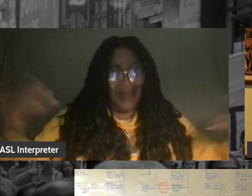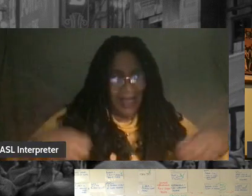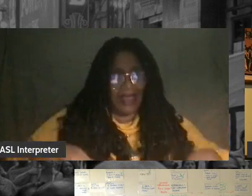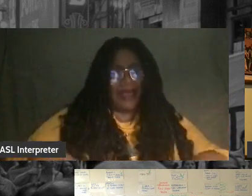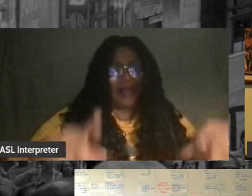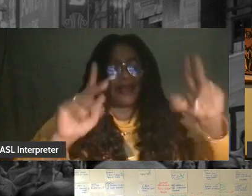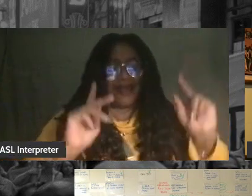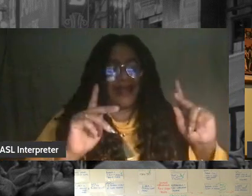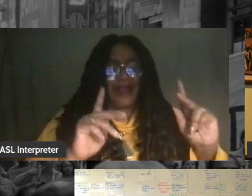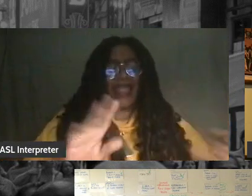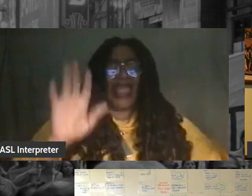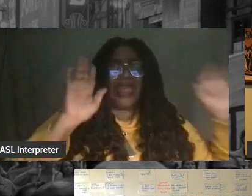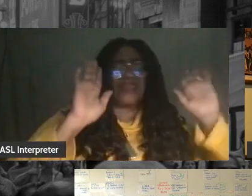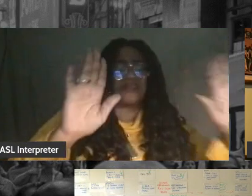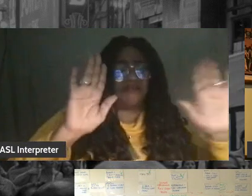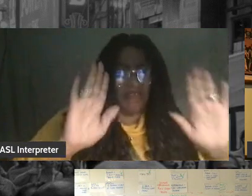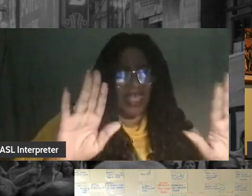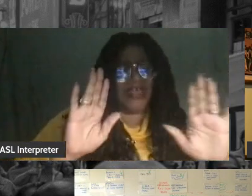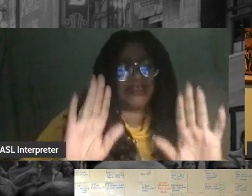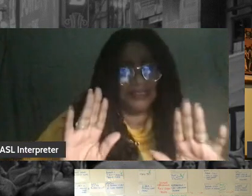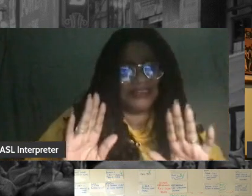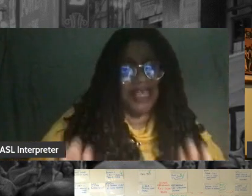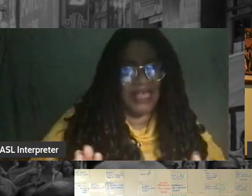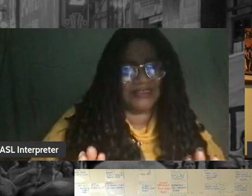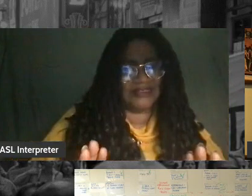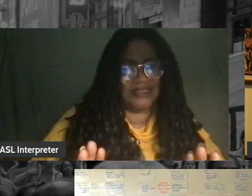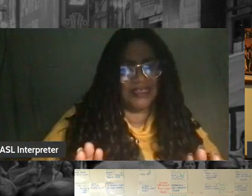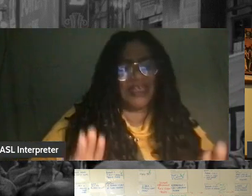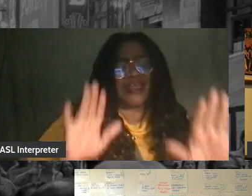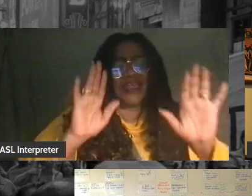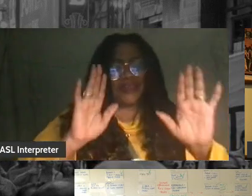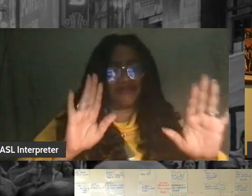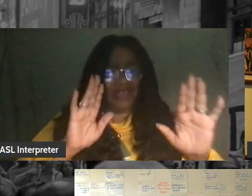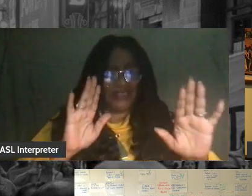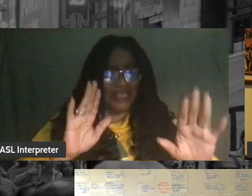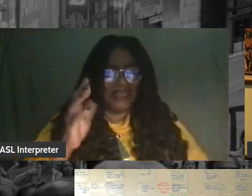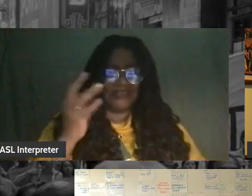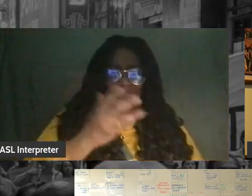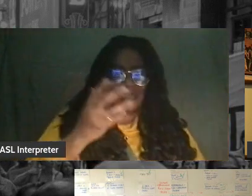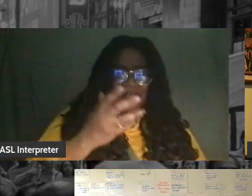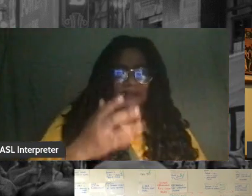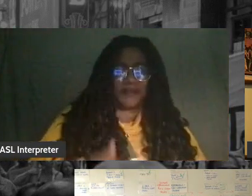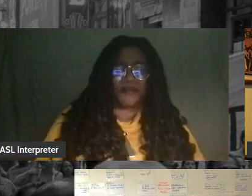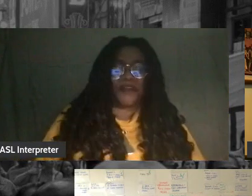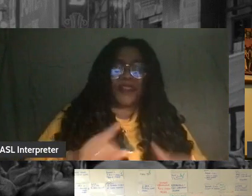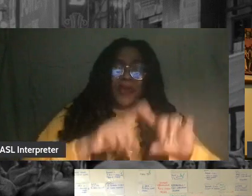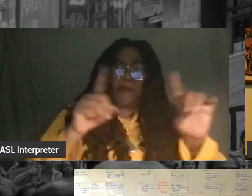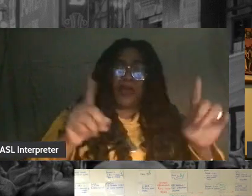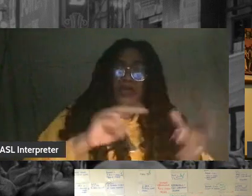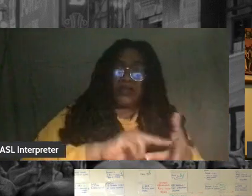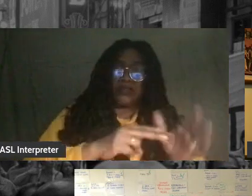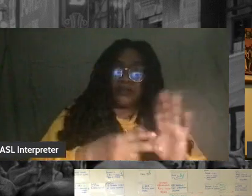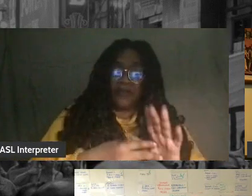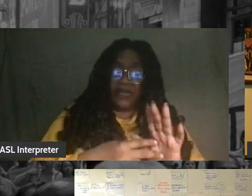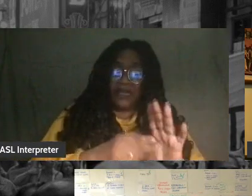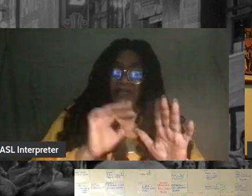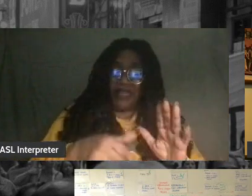and it's fantastic. I mean, it's wonderful, and but it doesn't mean the business has gotten any